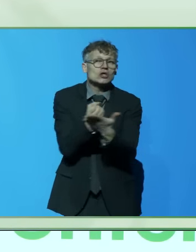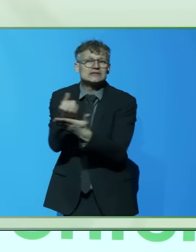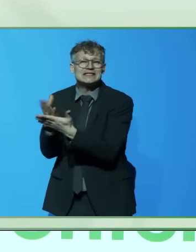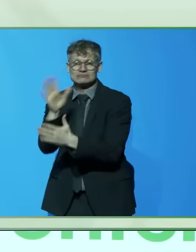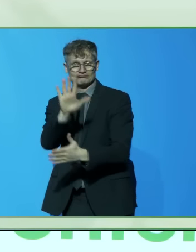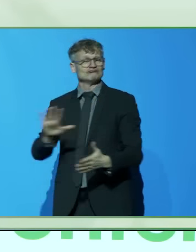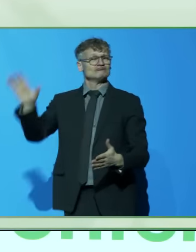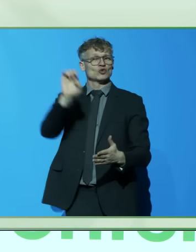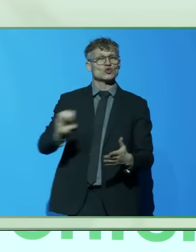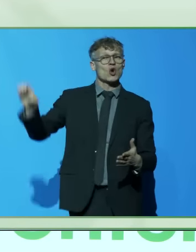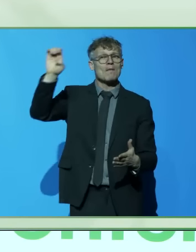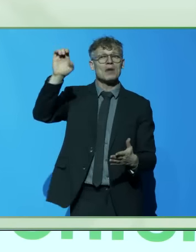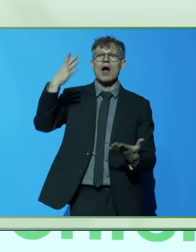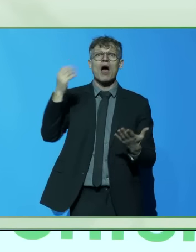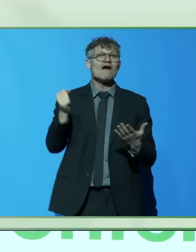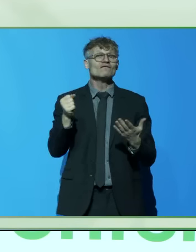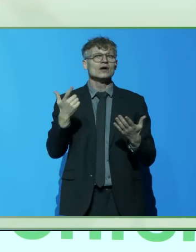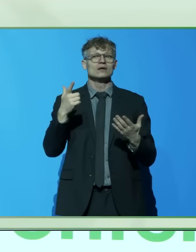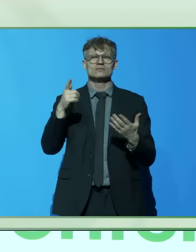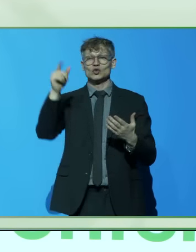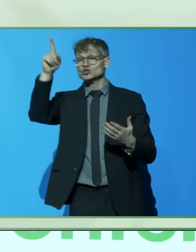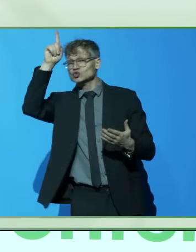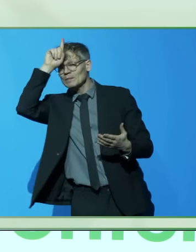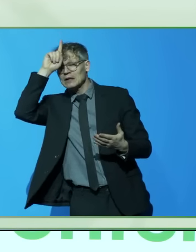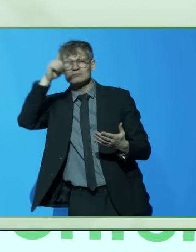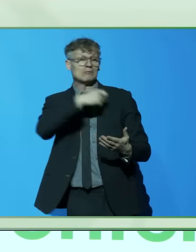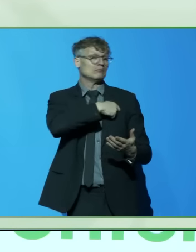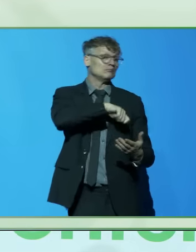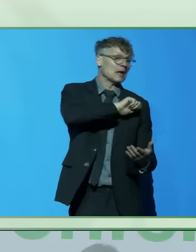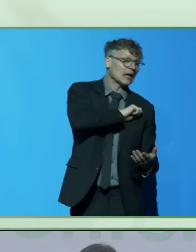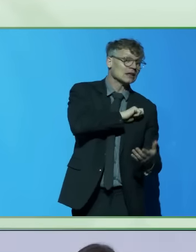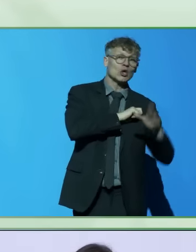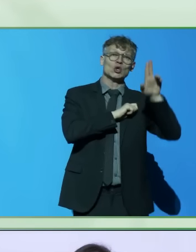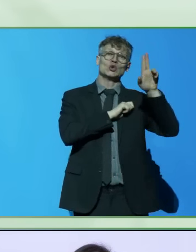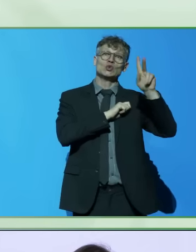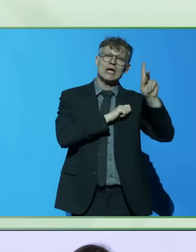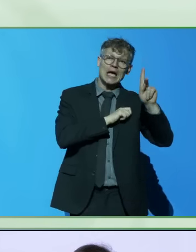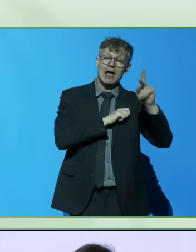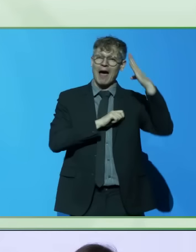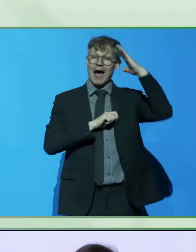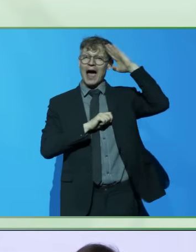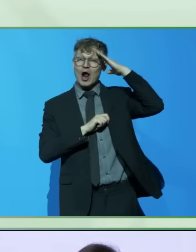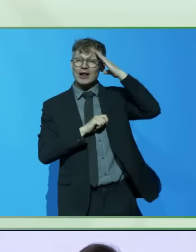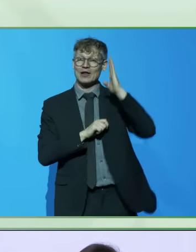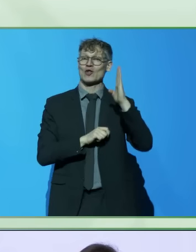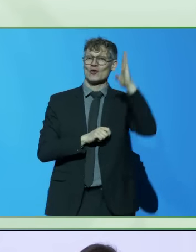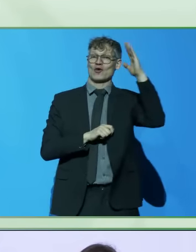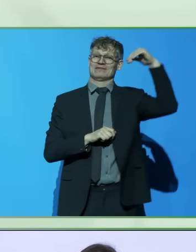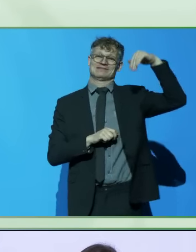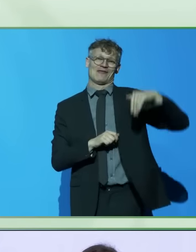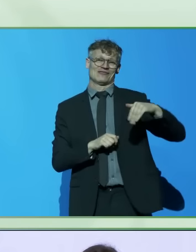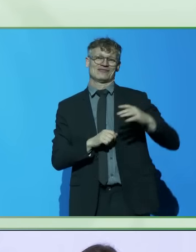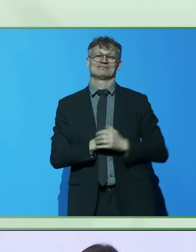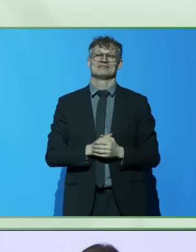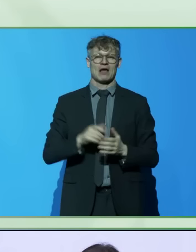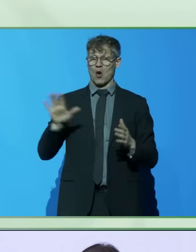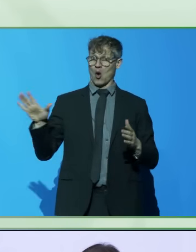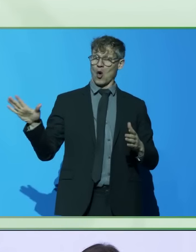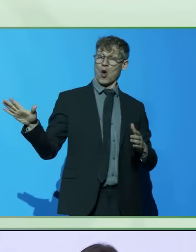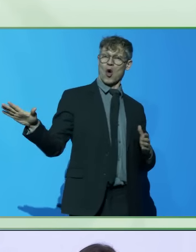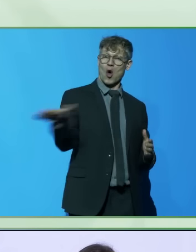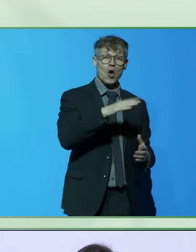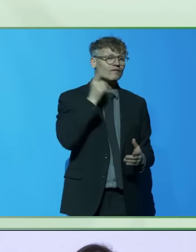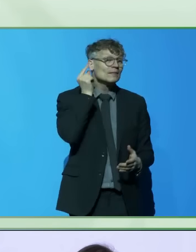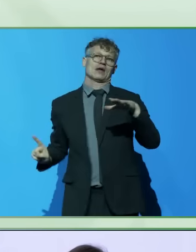Germany, Spain, the UK, and Ireland, north and south. We are a majority disabled team, an all-female